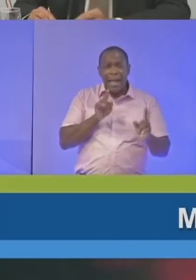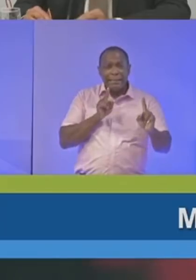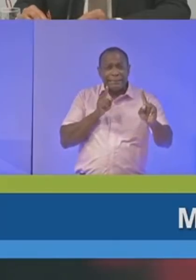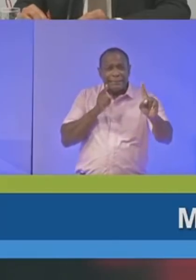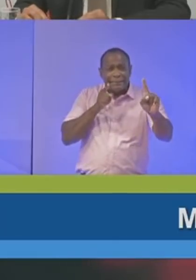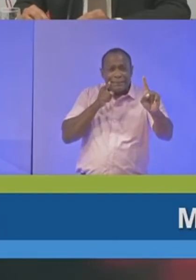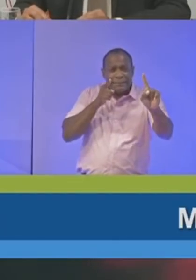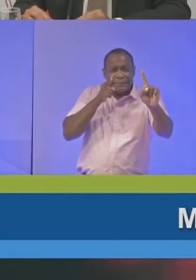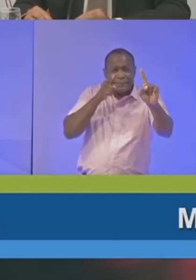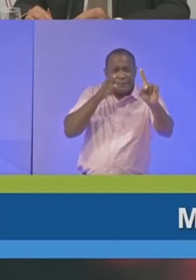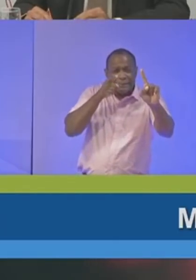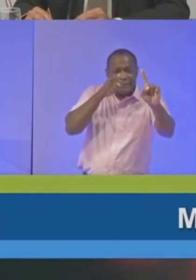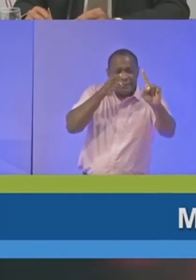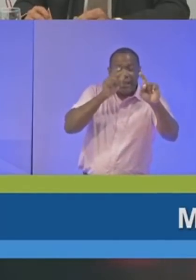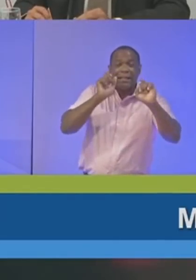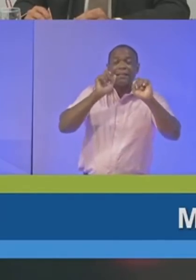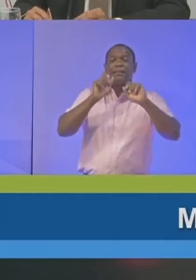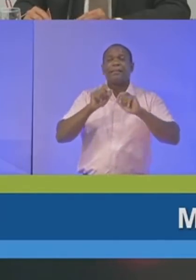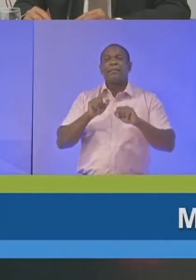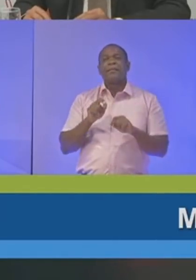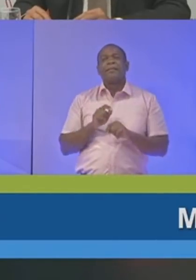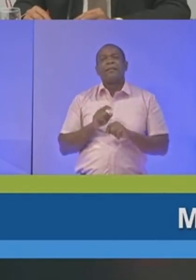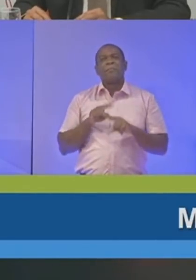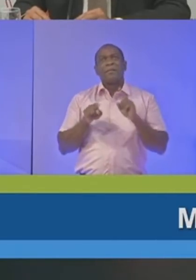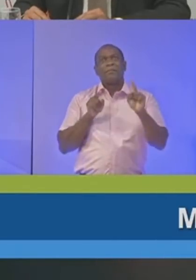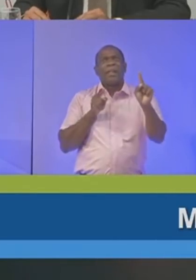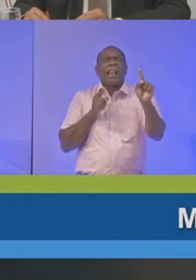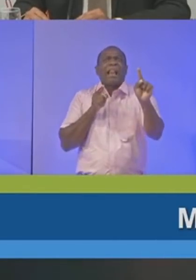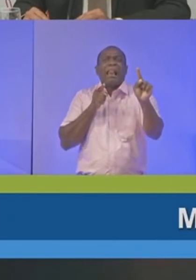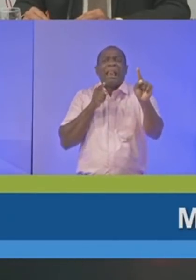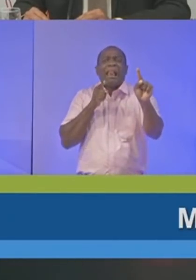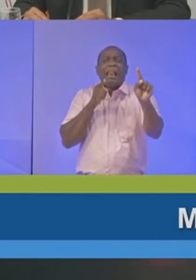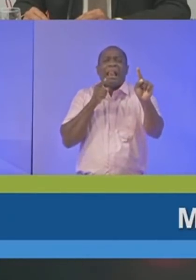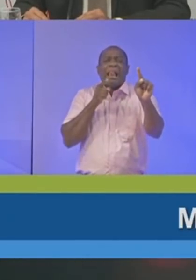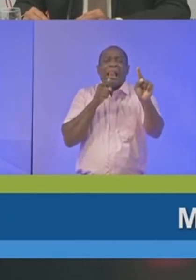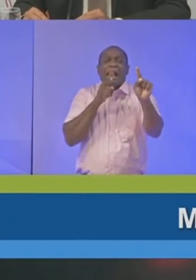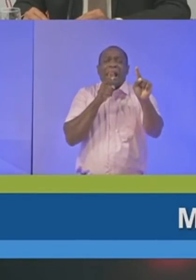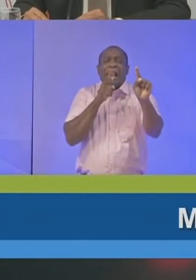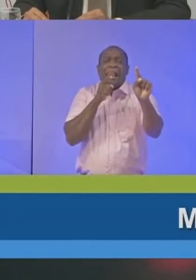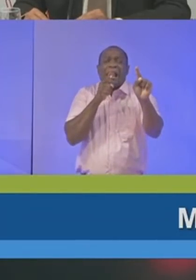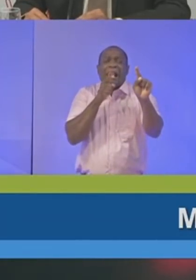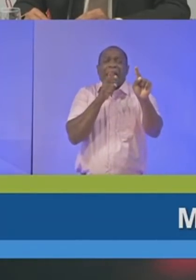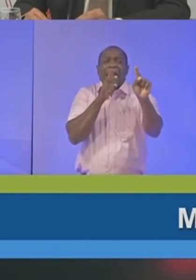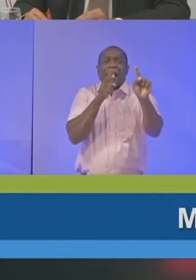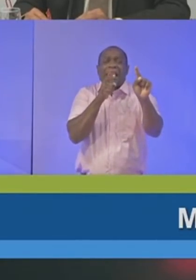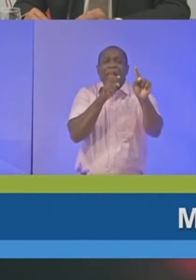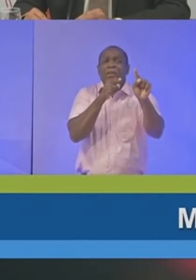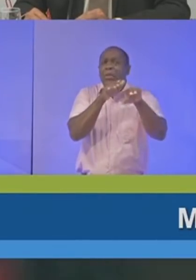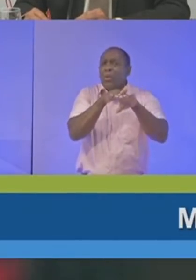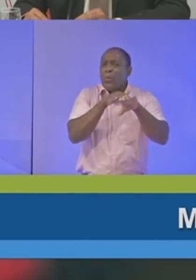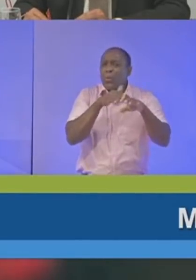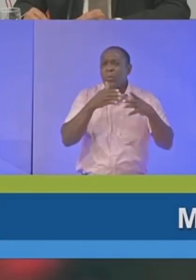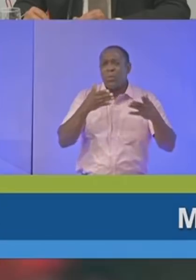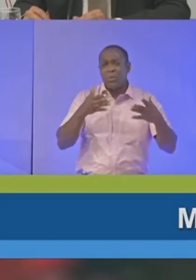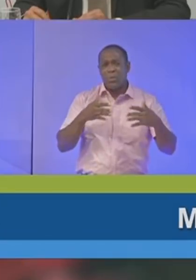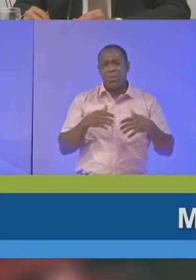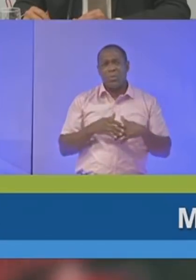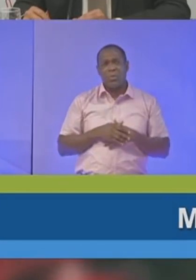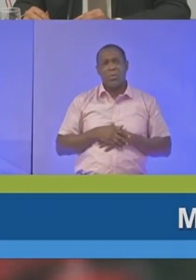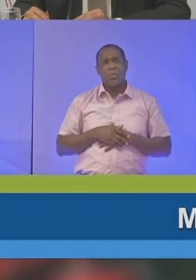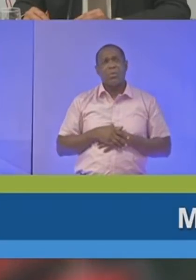then we press on. But we are moving to it very, very slowly. So that's 49.6% of the